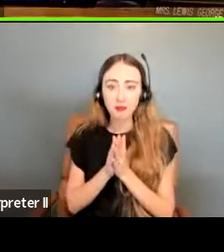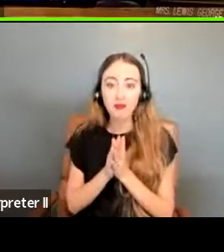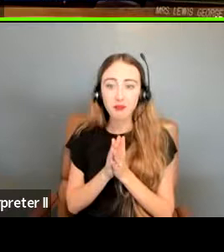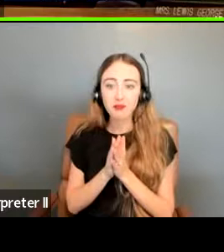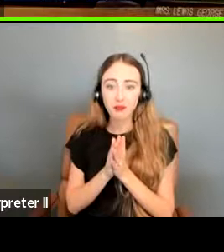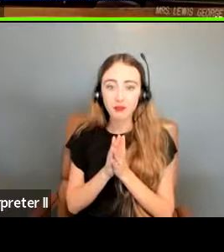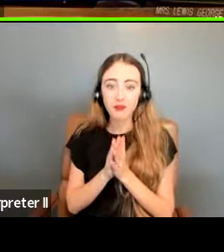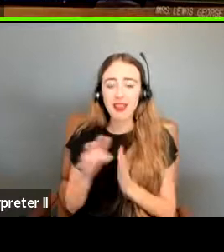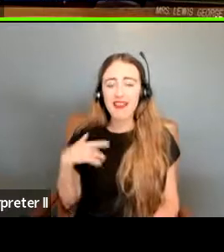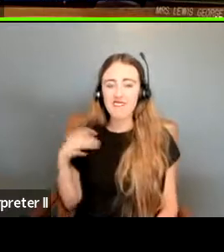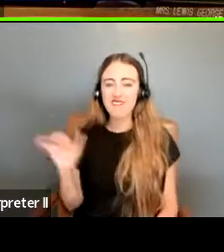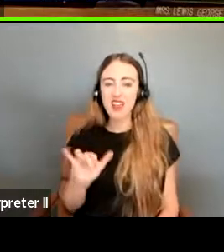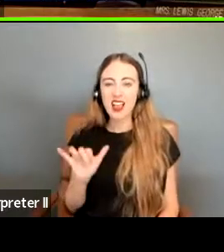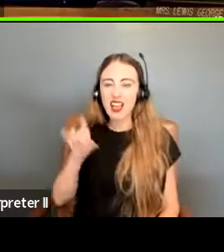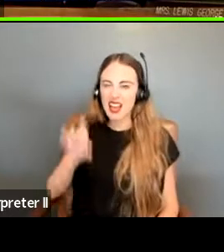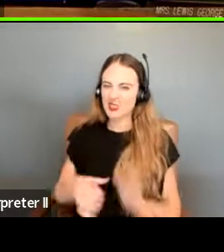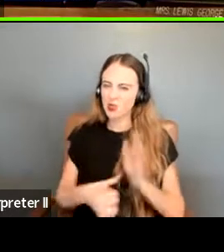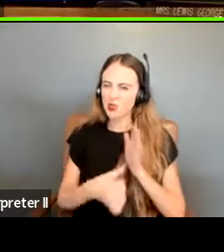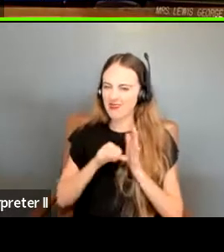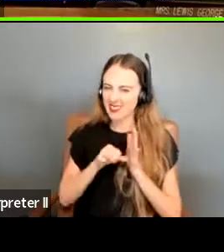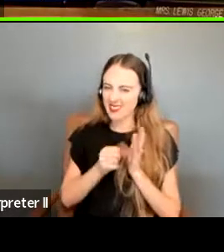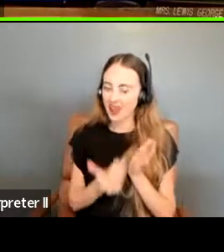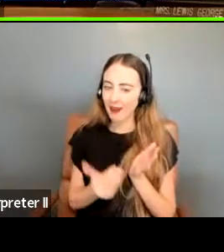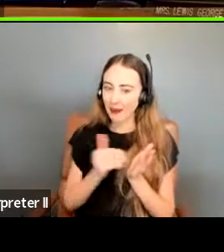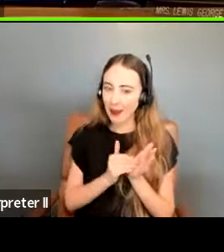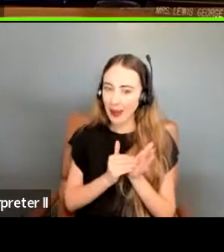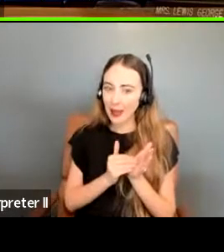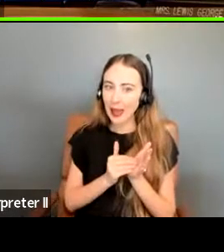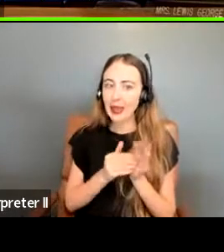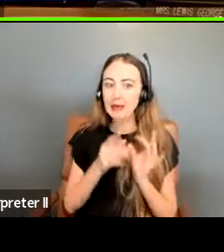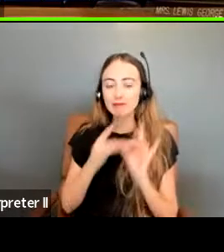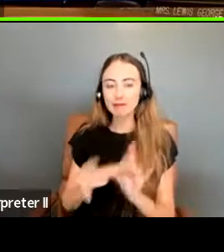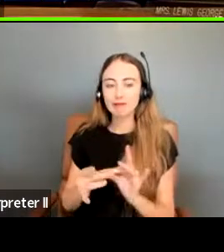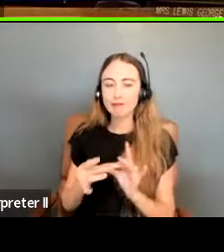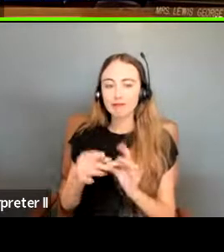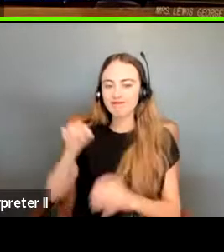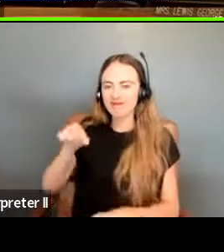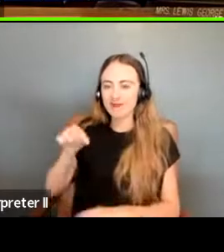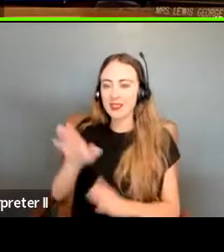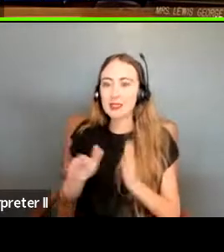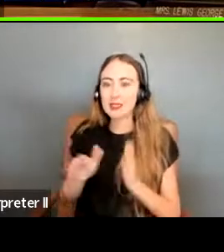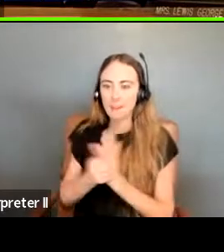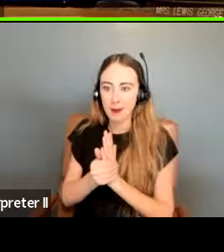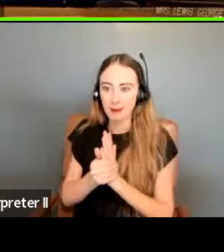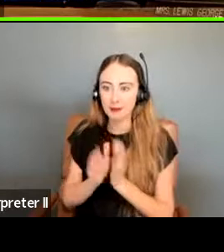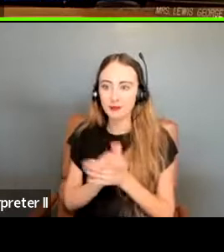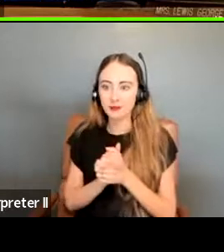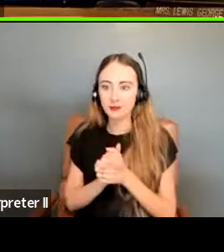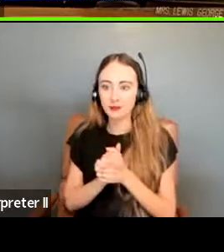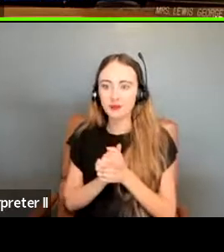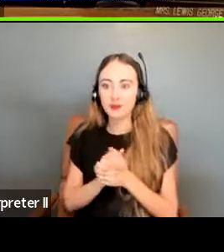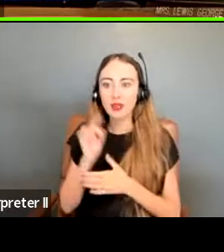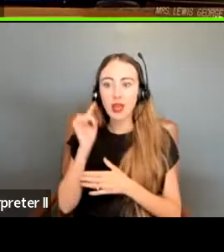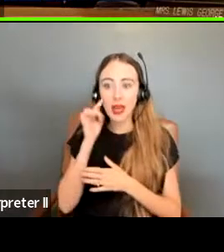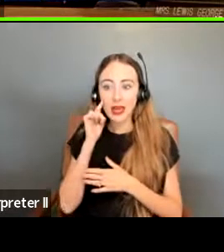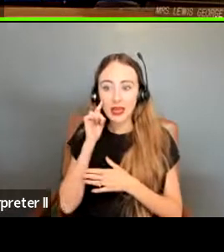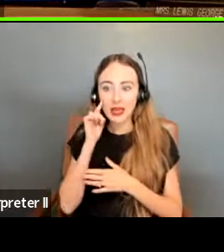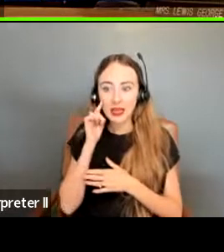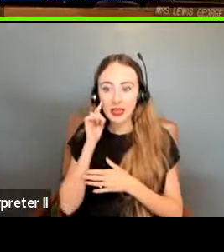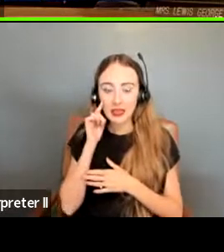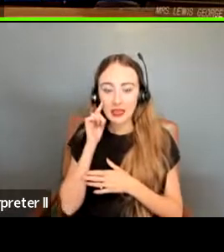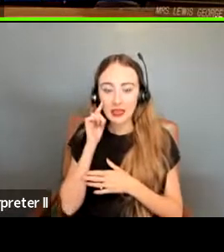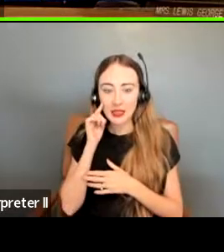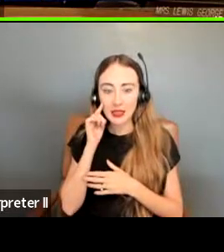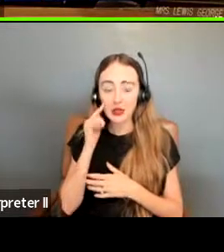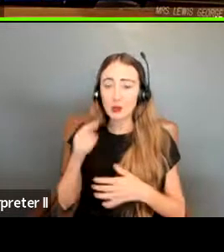I feel like we need to reiterate this to folks, especially in terms of this particular amendment. I think that we all are concerned in terms of the gun violence